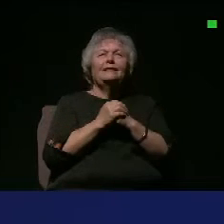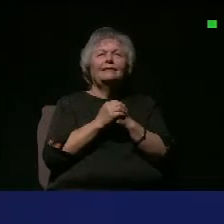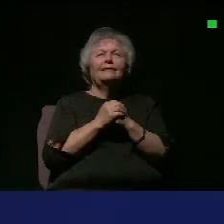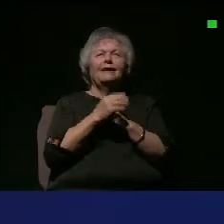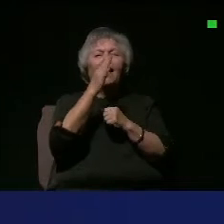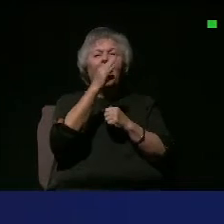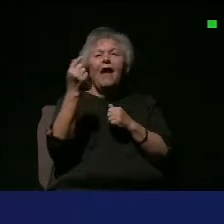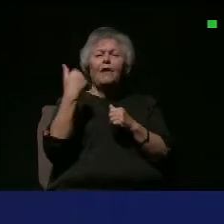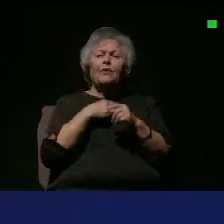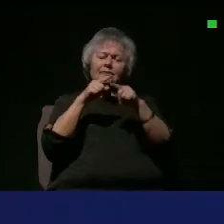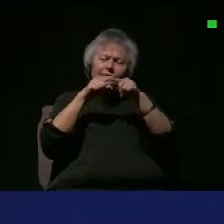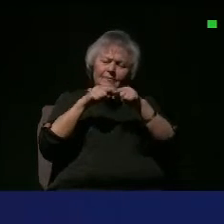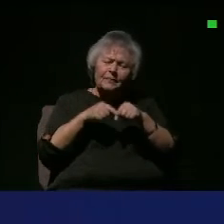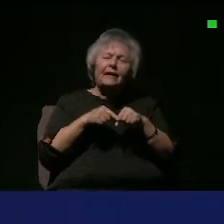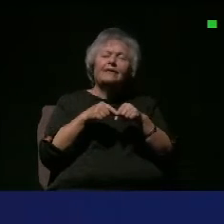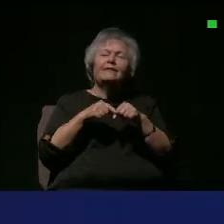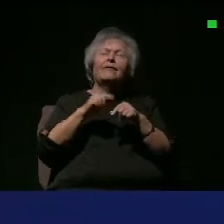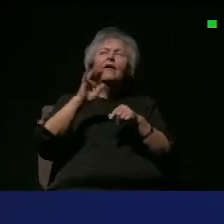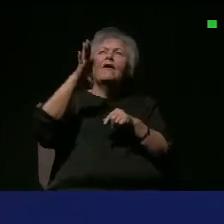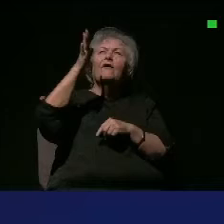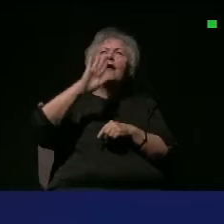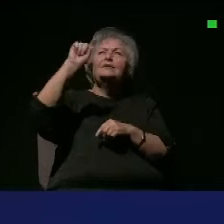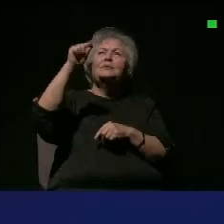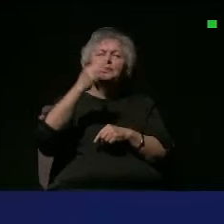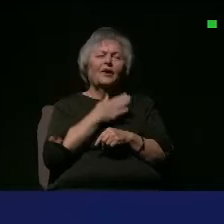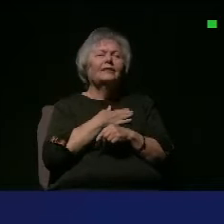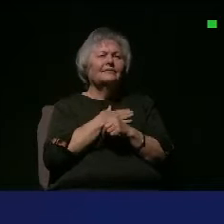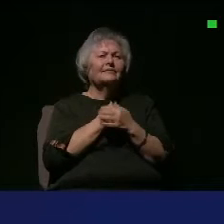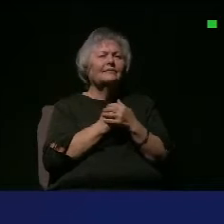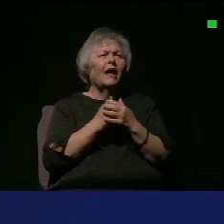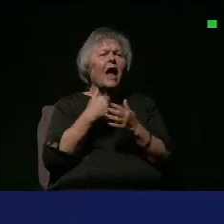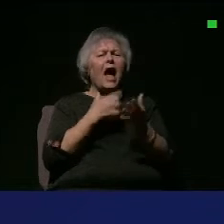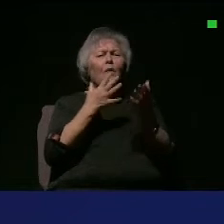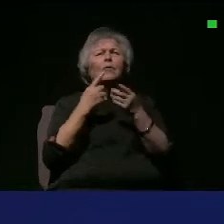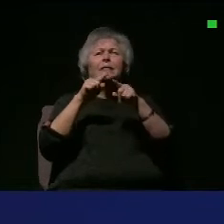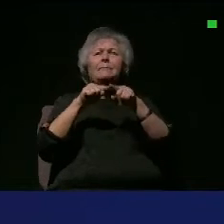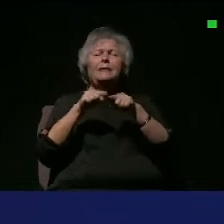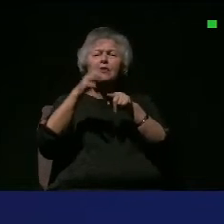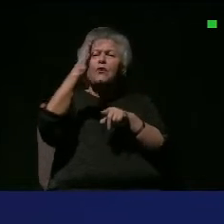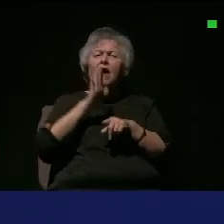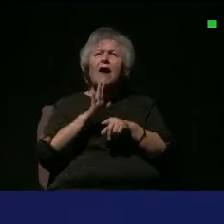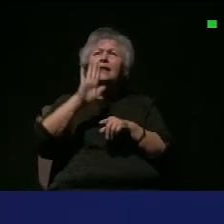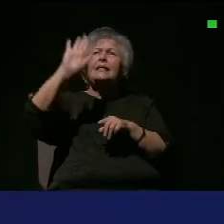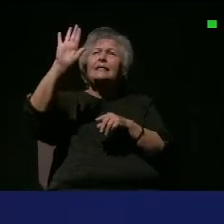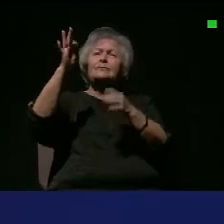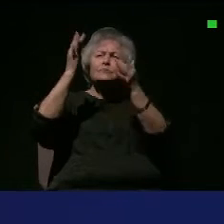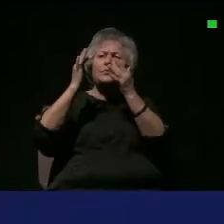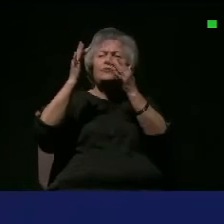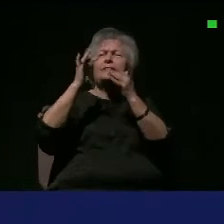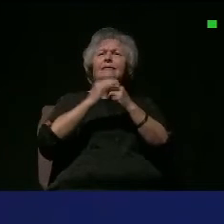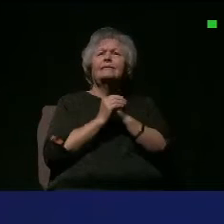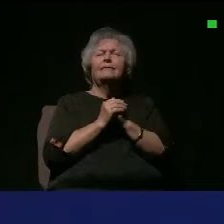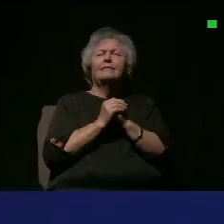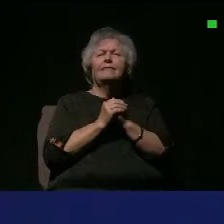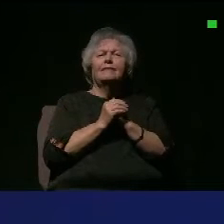to be dependent on Him. I would rather be dependent on God and His grace and His mercy than I would